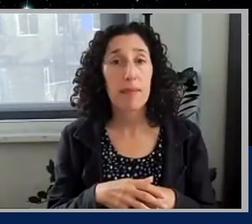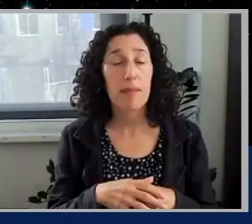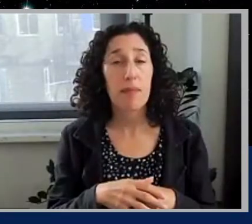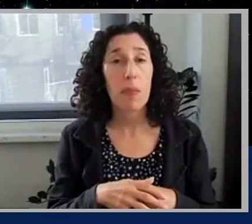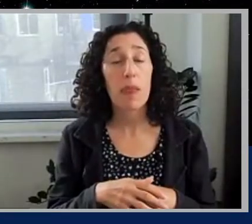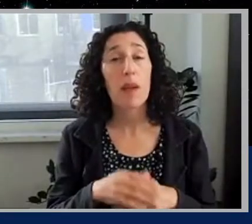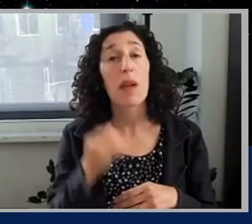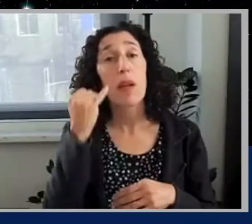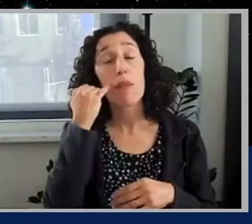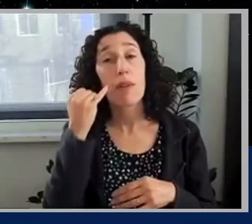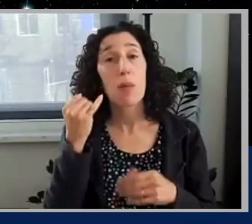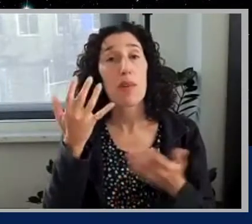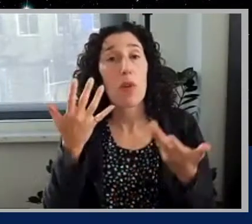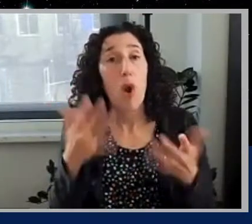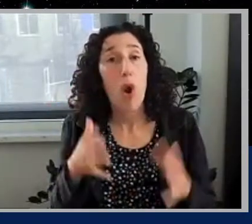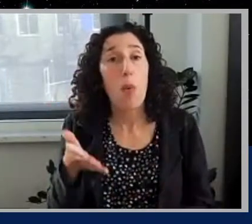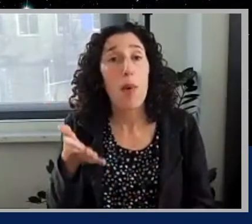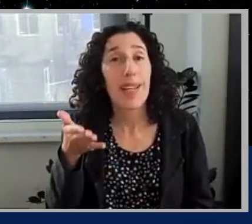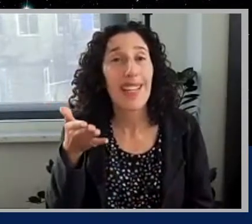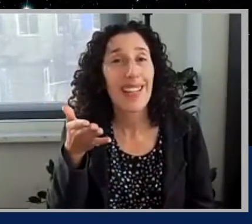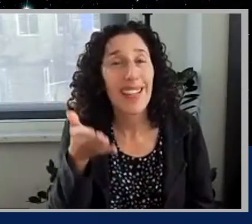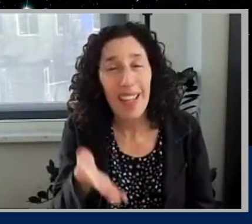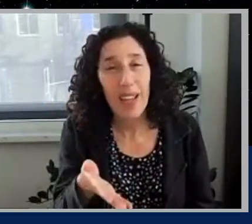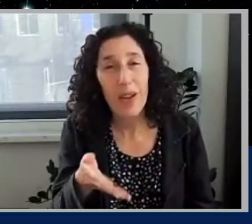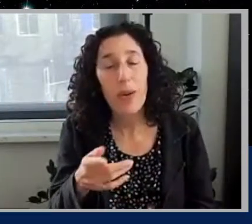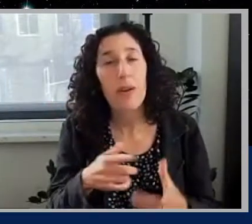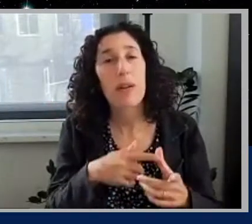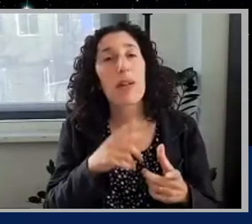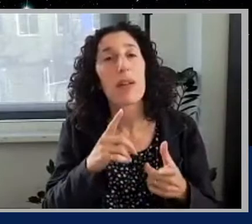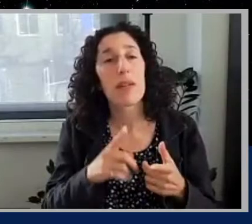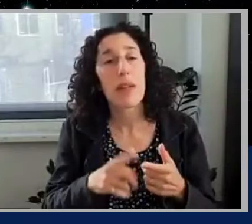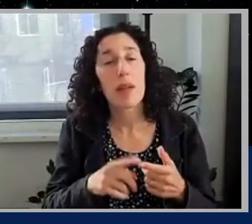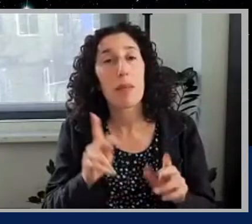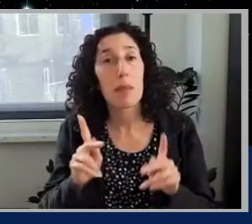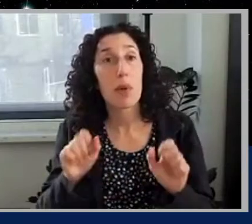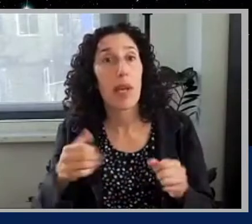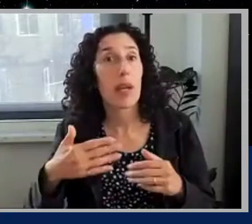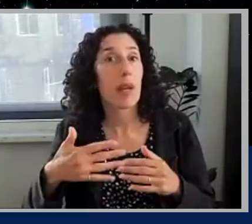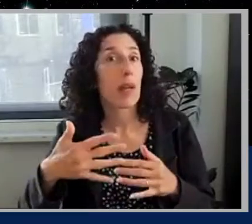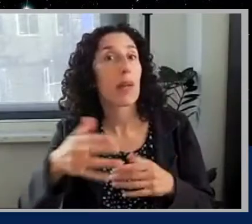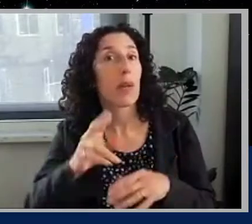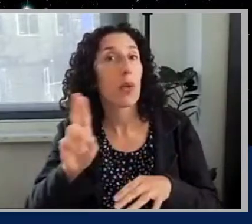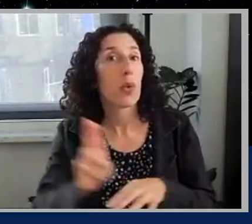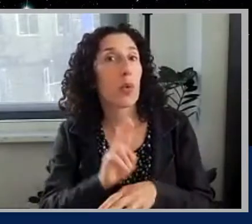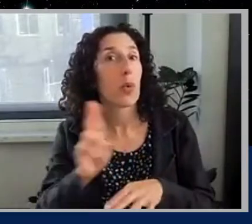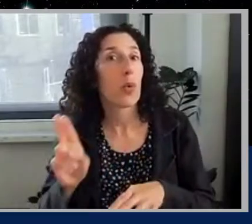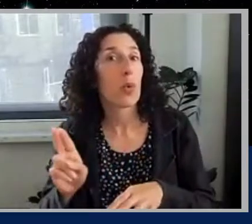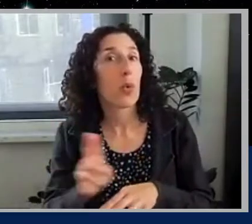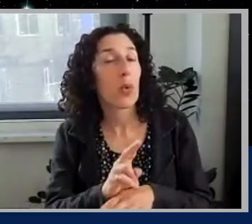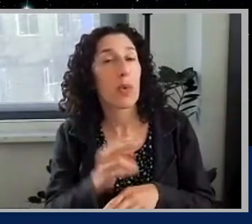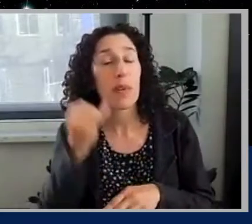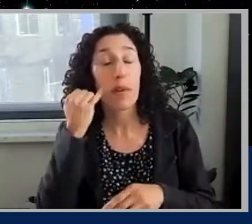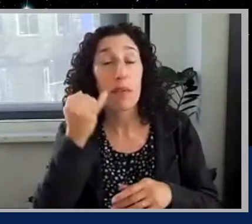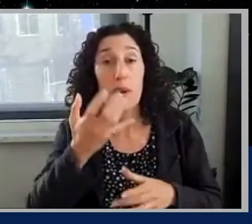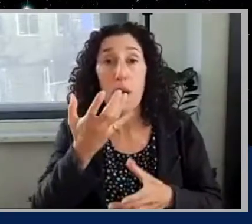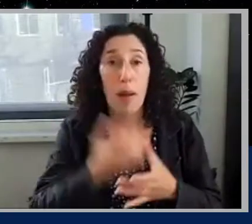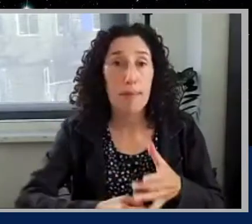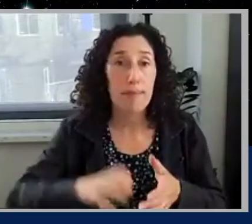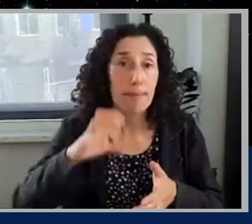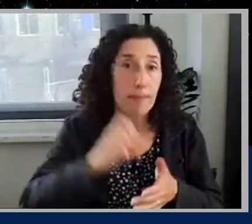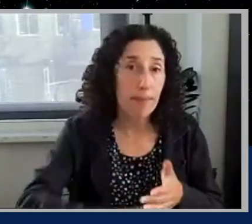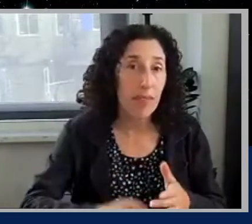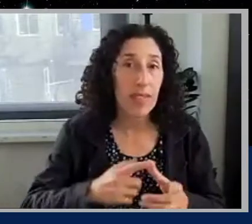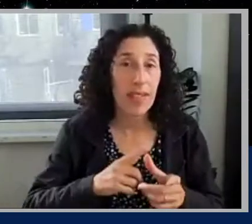you always need more than 3 data points for anything, right? Right. And what we found within the working group was when we surveyed the AAS